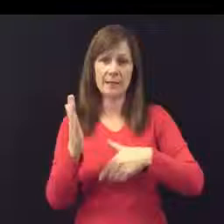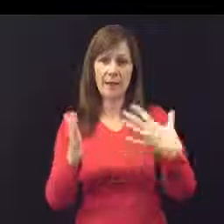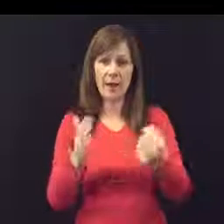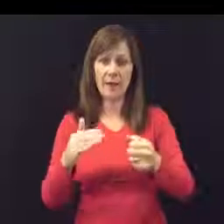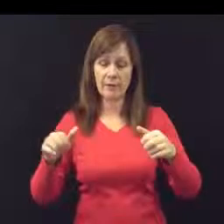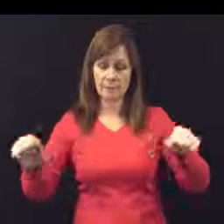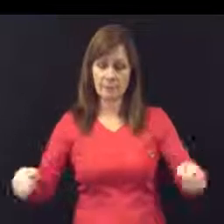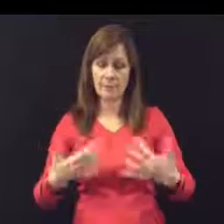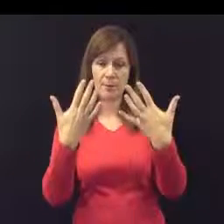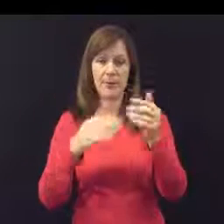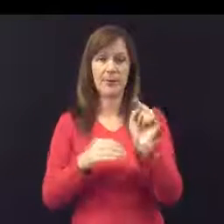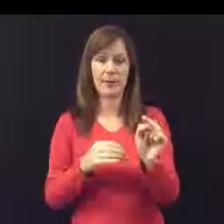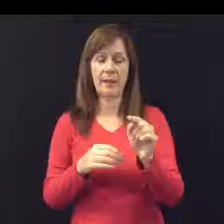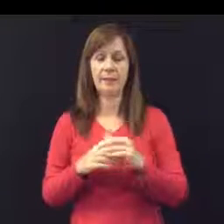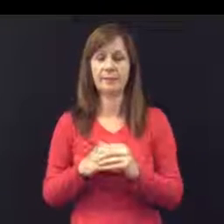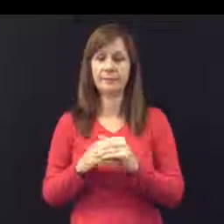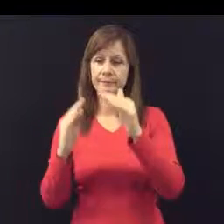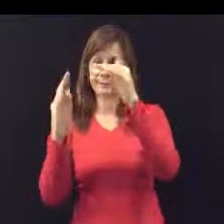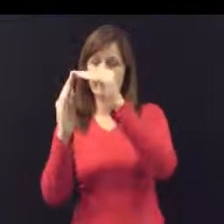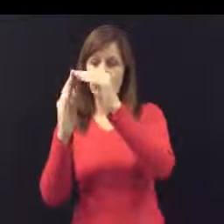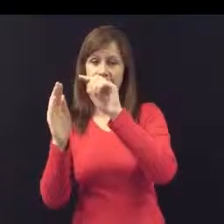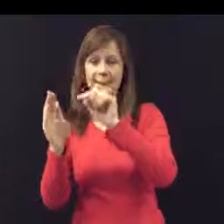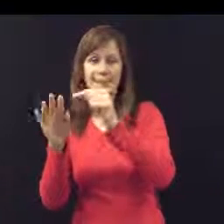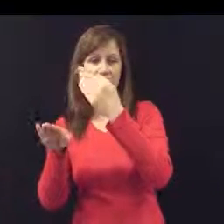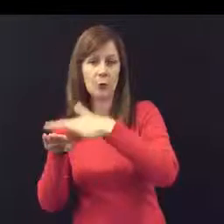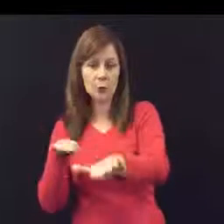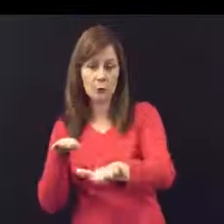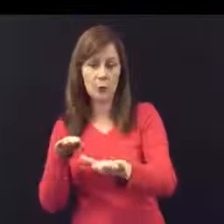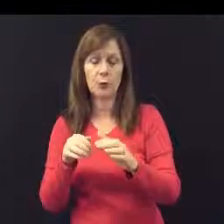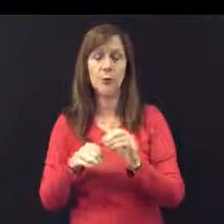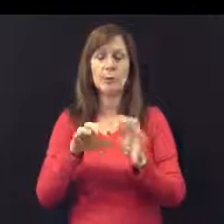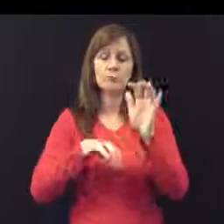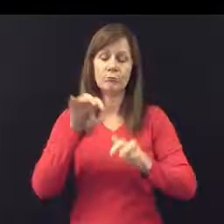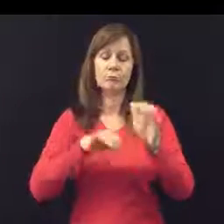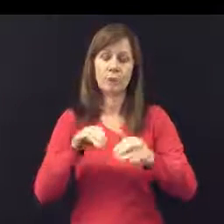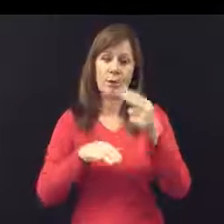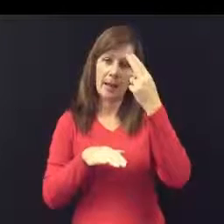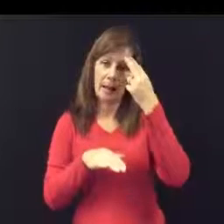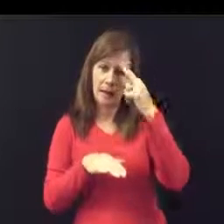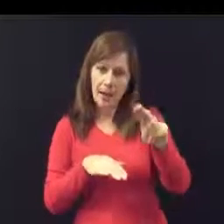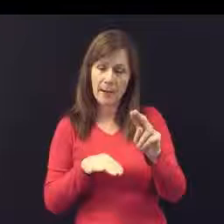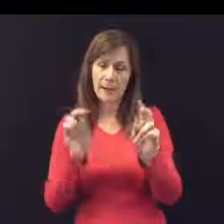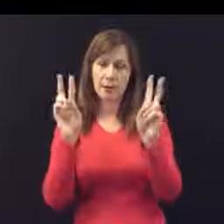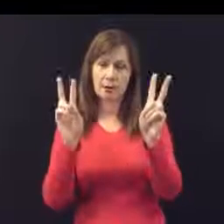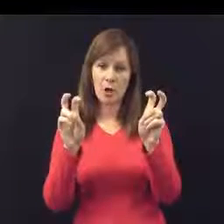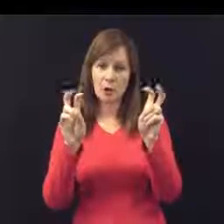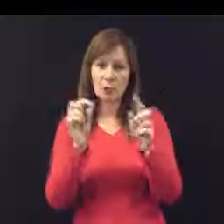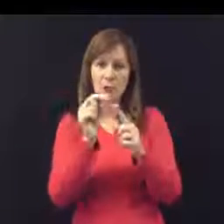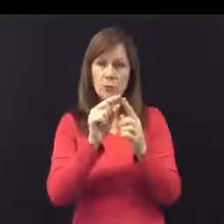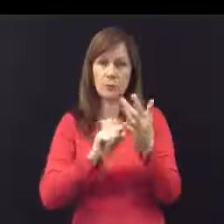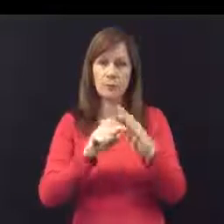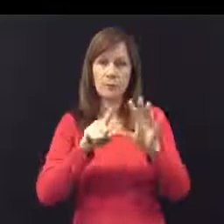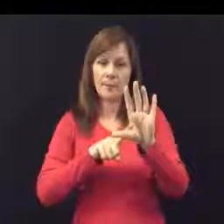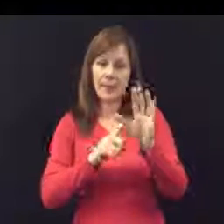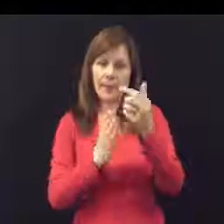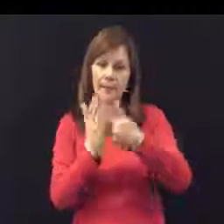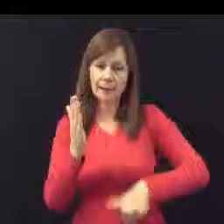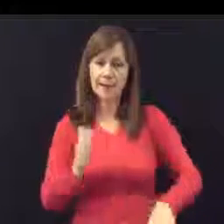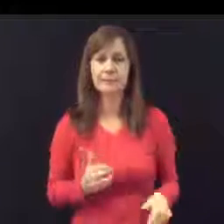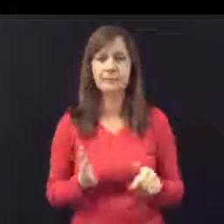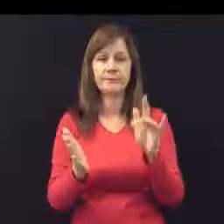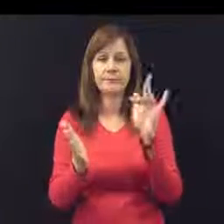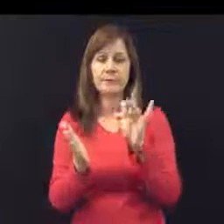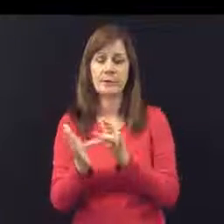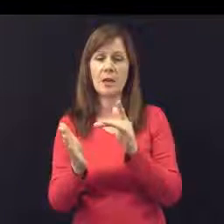toolbar. Any playlists you've already created will be displayed in the main content area. Tap on the New button on the top